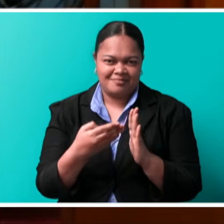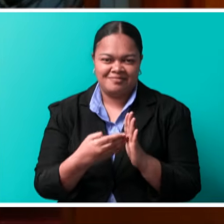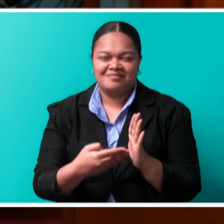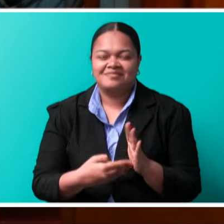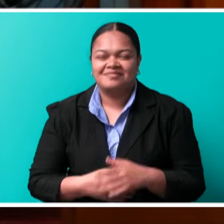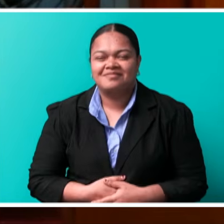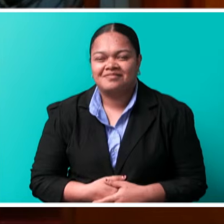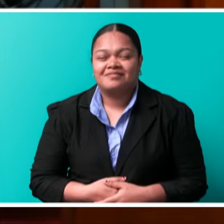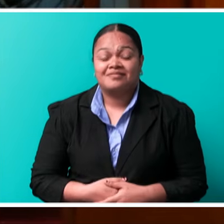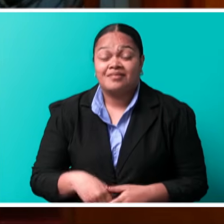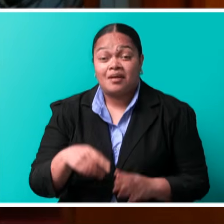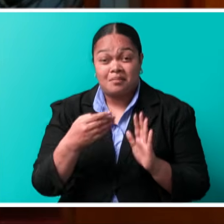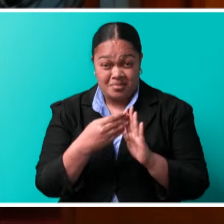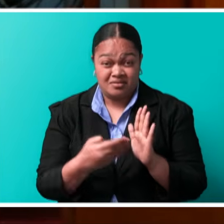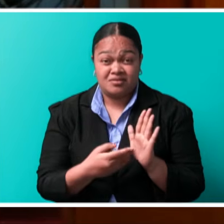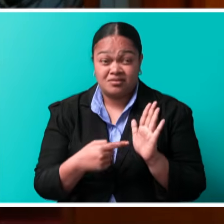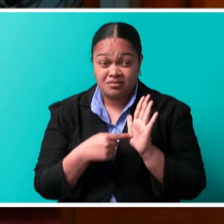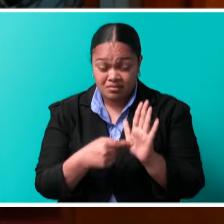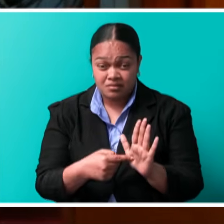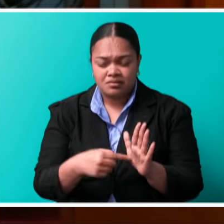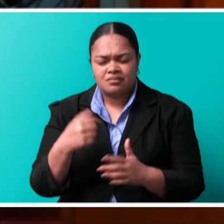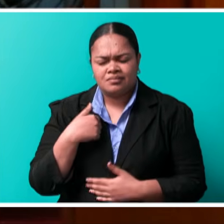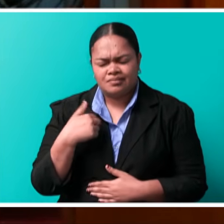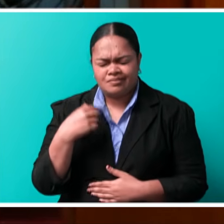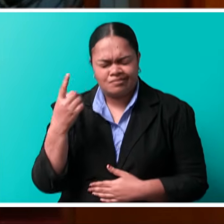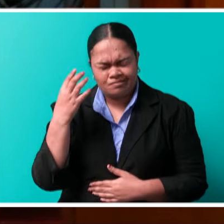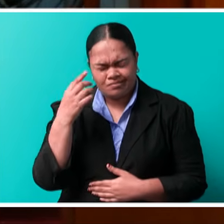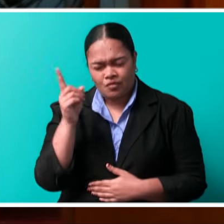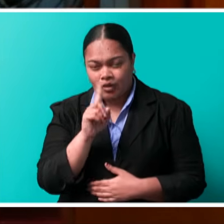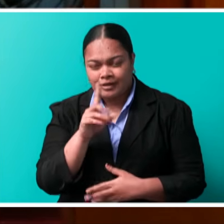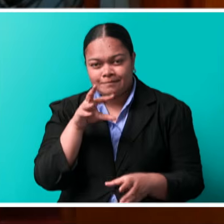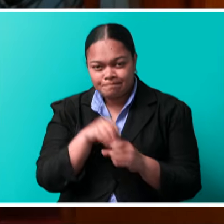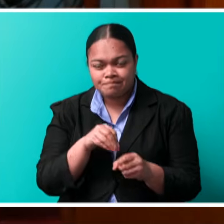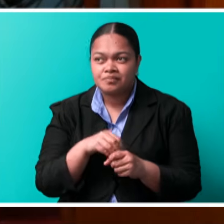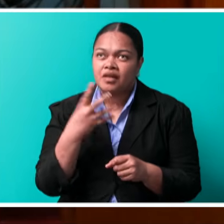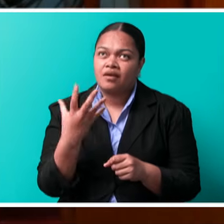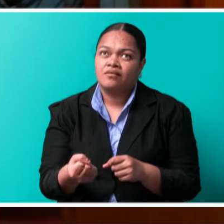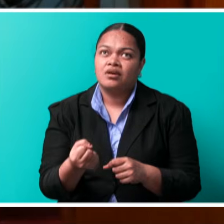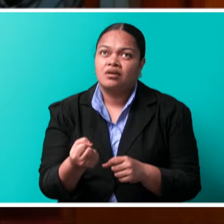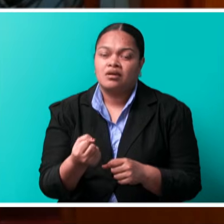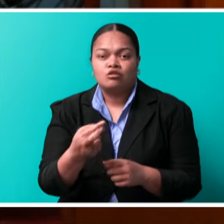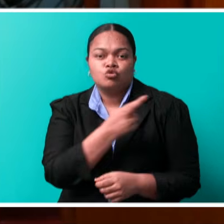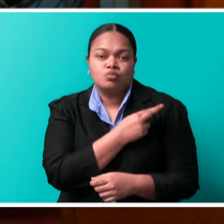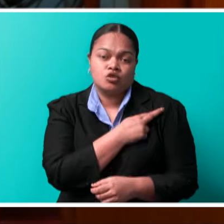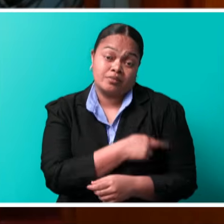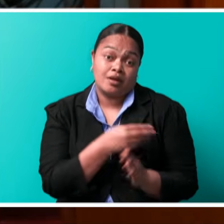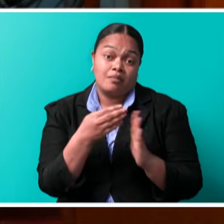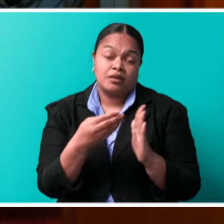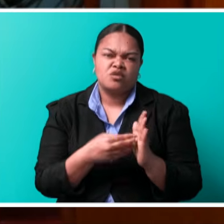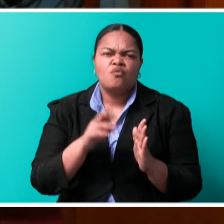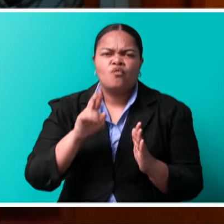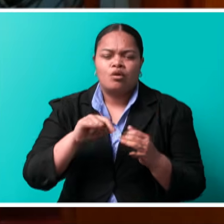This budget, Mr. Speaker, sir, carries a theme of responsible budget for a sustainable future. It